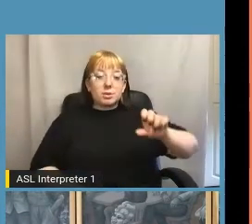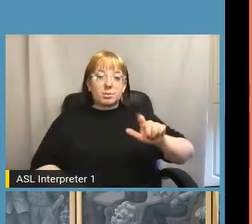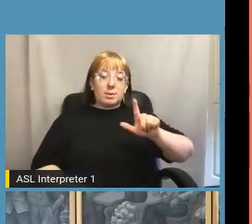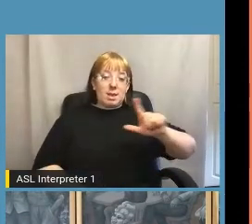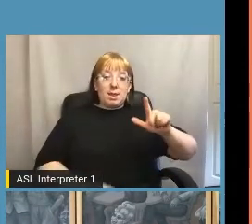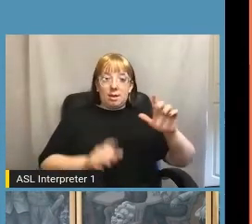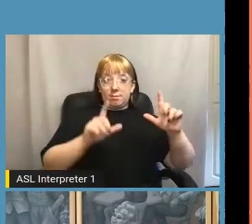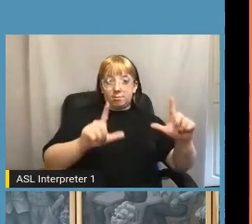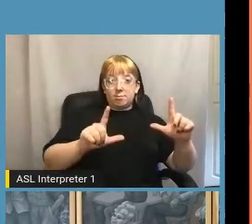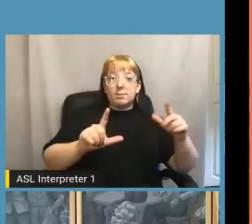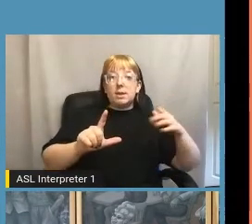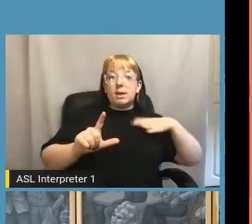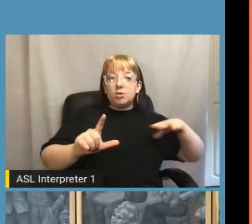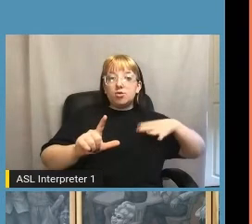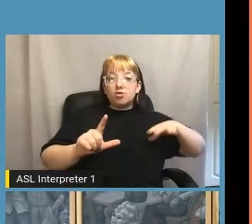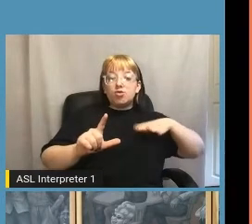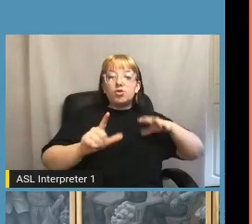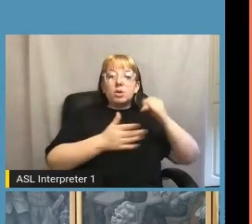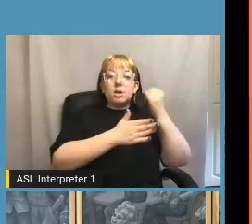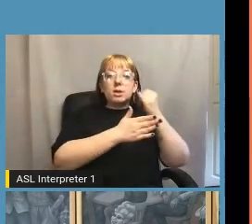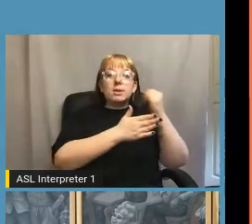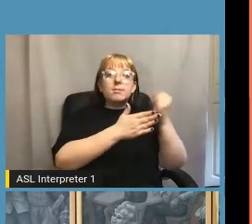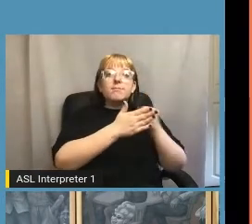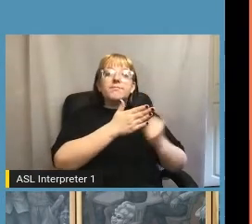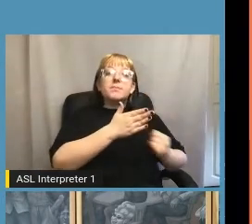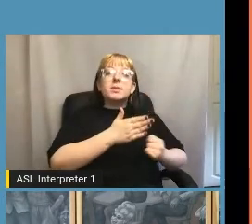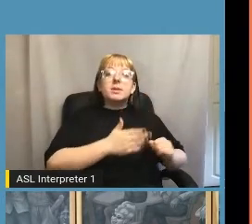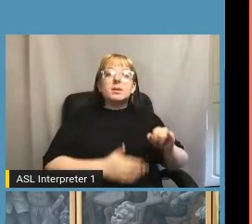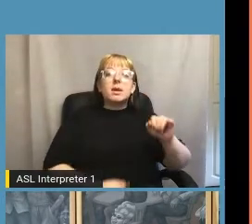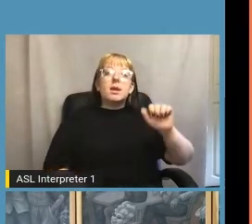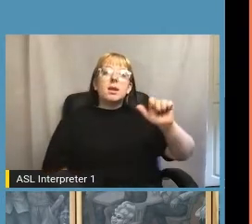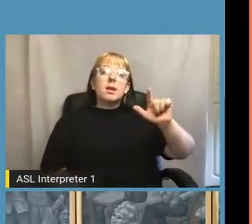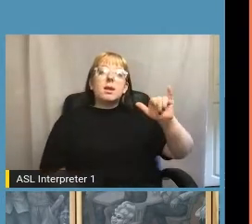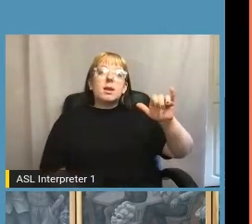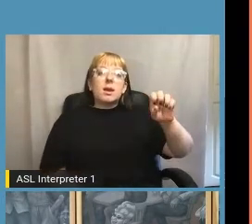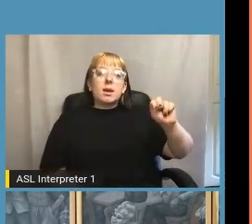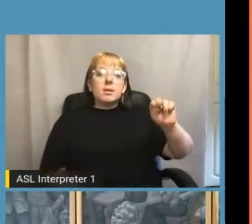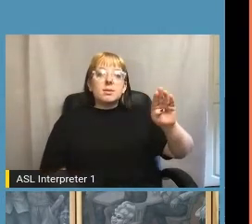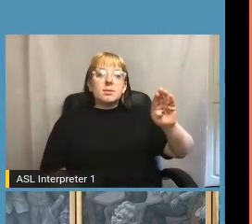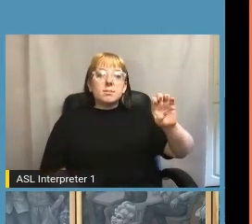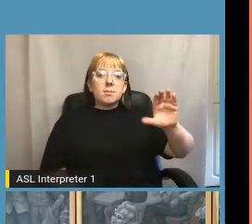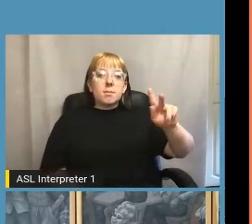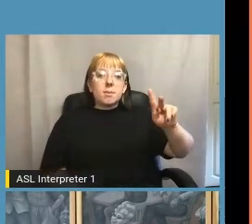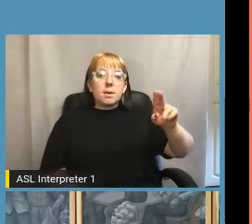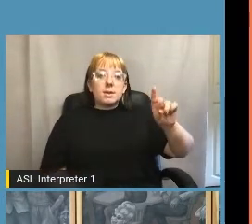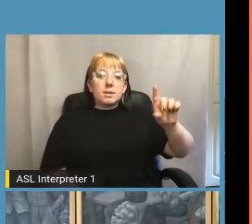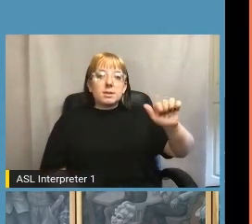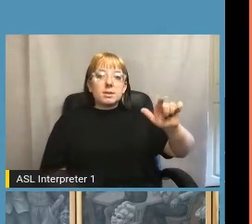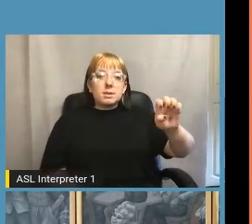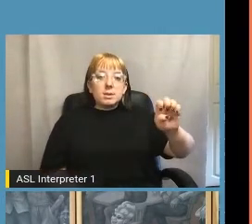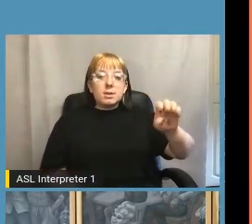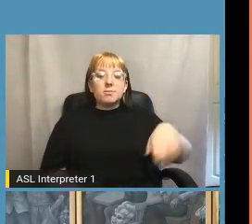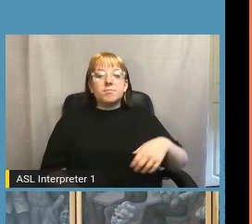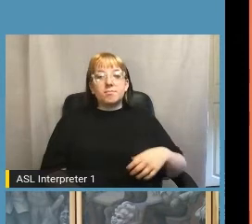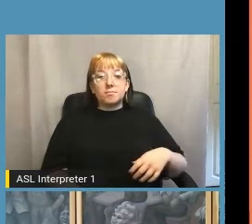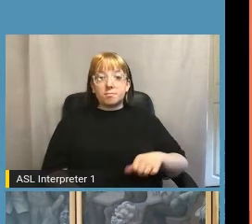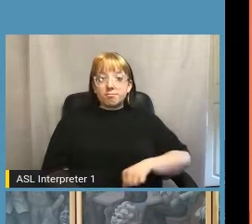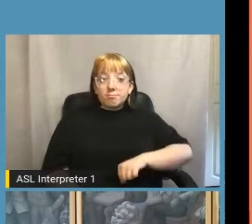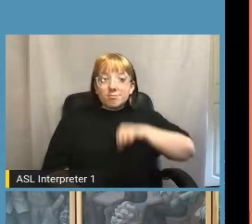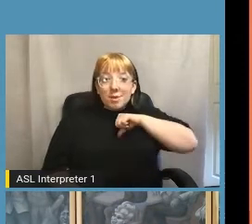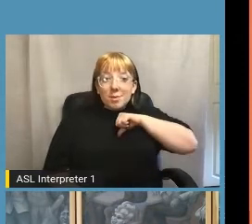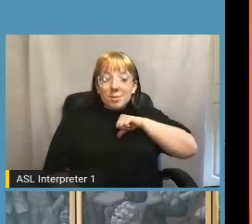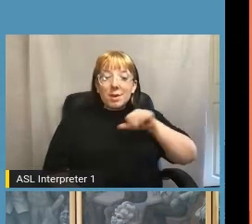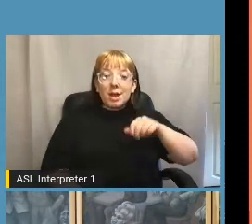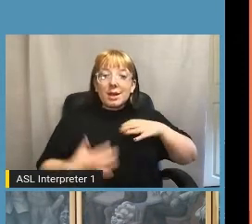t-shirt with a design by Allison Bechdel. Some of you may recognize a Vermonter and cartoonist. It's a Pride t-shirt from the Vermont